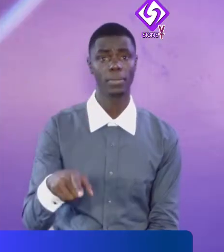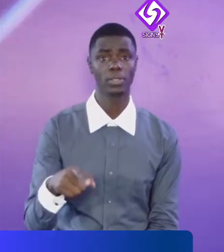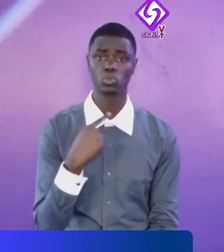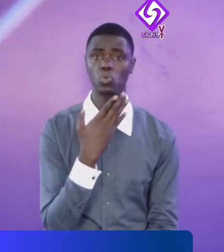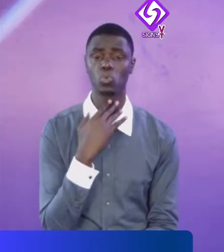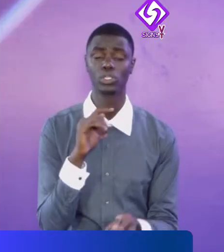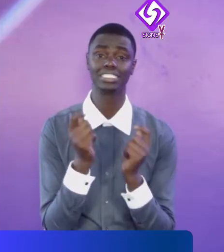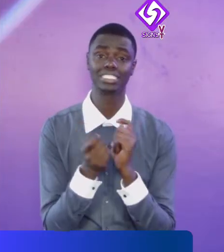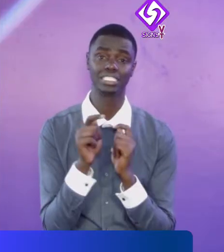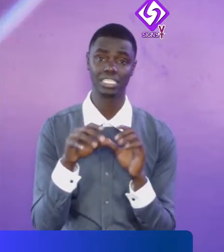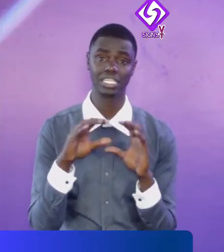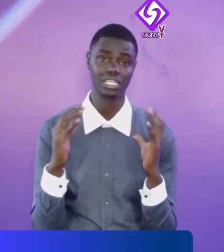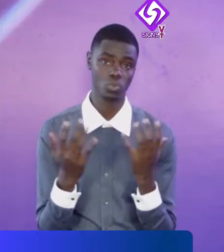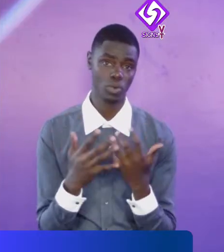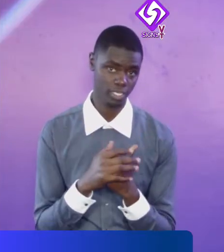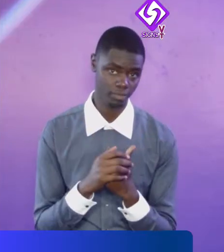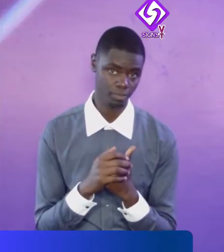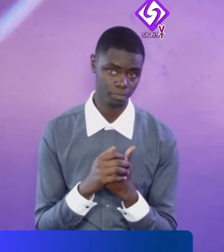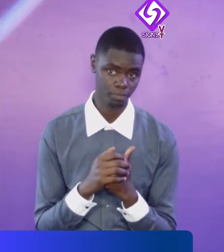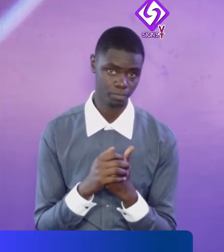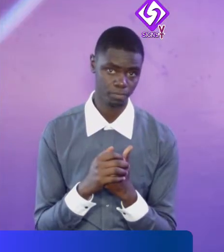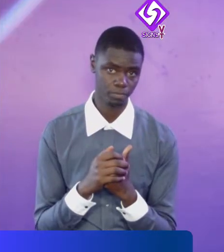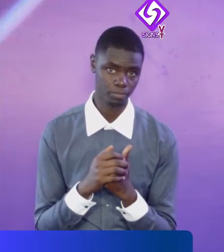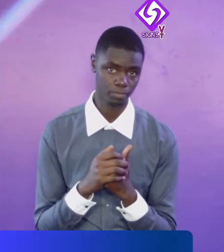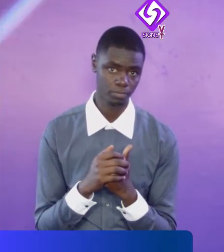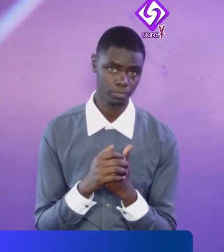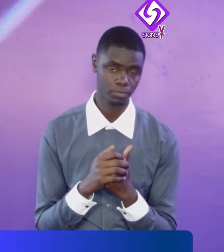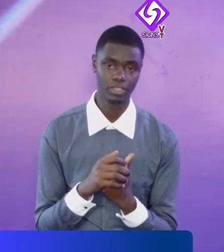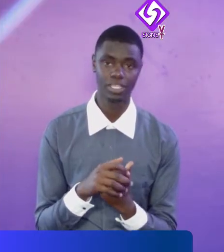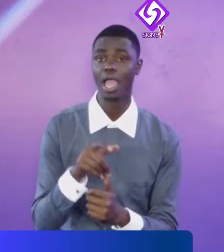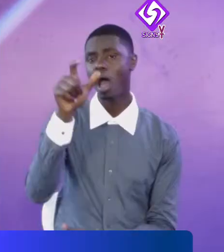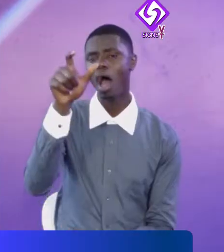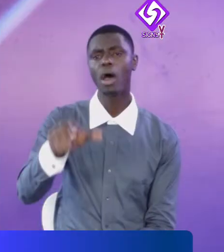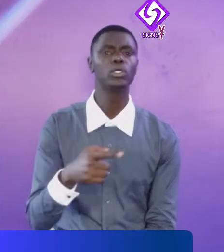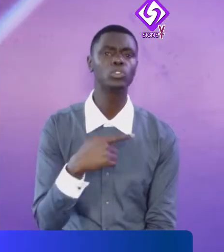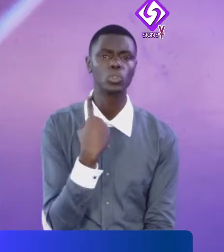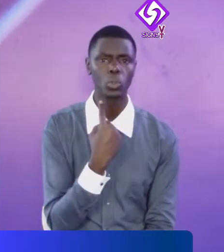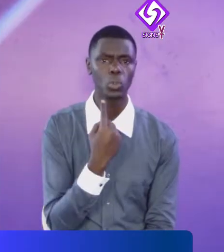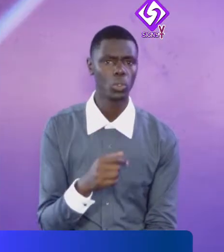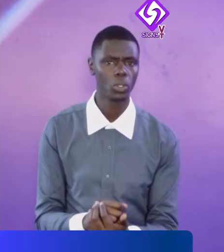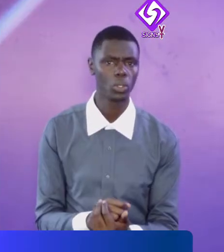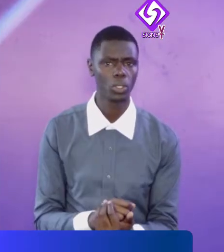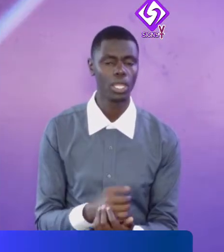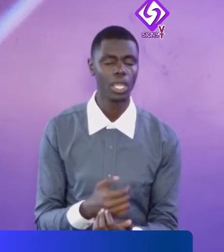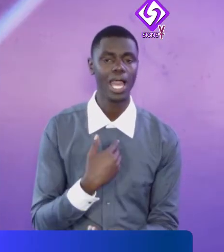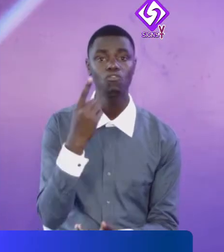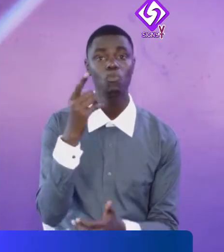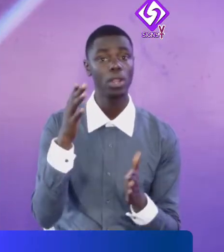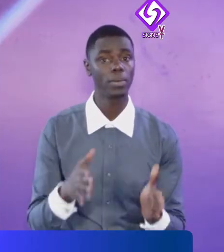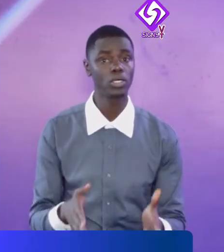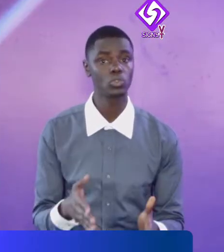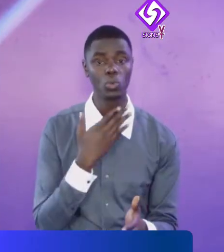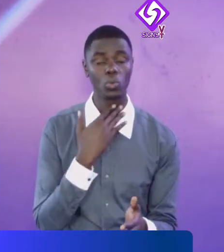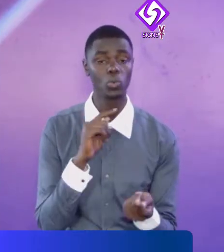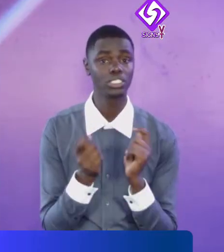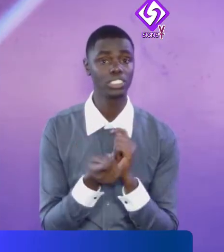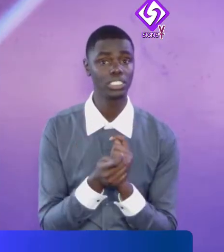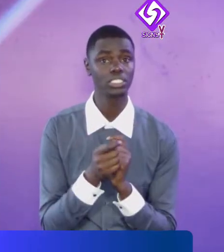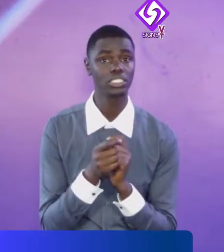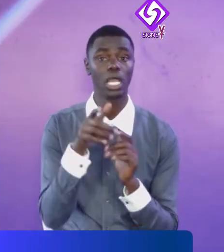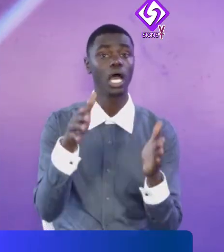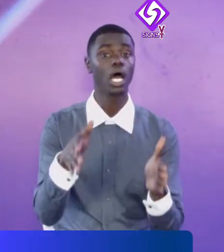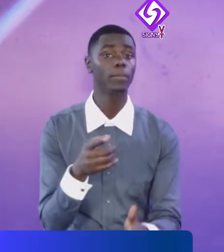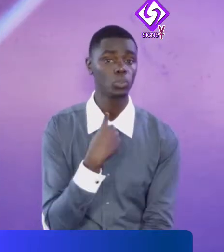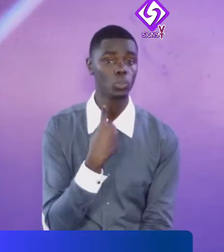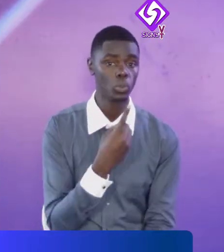in this world? Who? Do you know that person? Who? I don't. There's one person who wants change. You know that person?